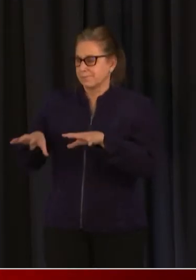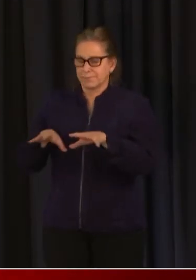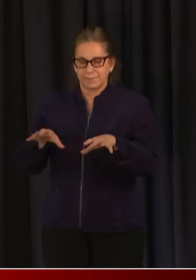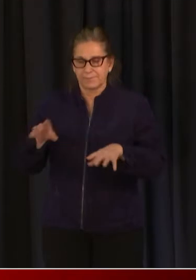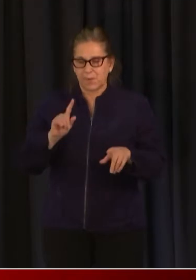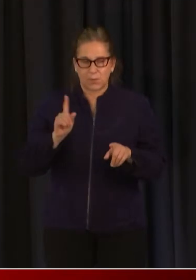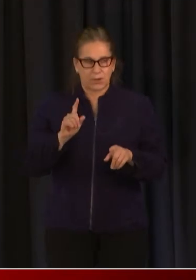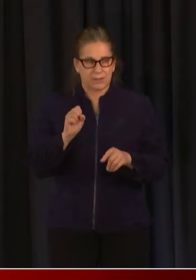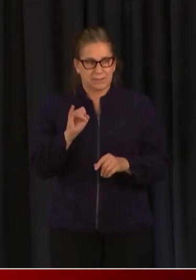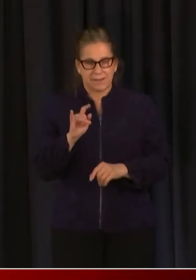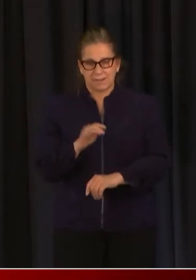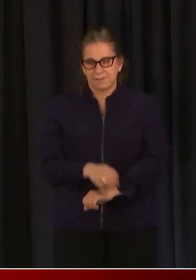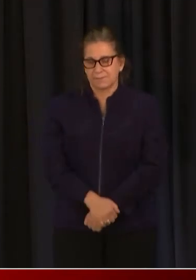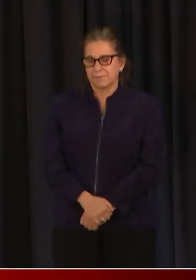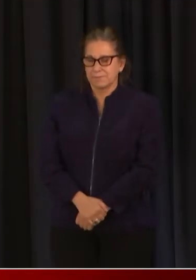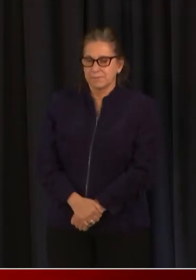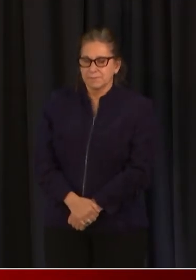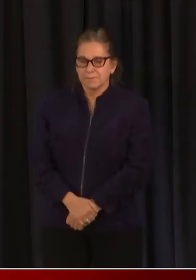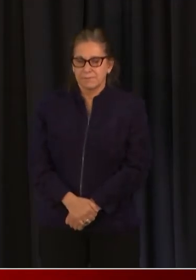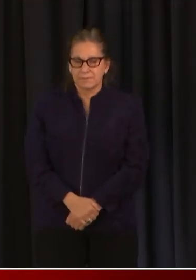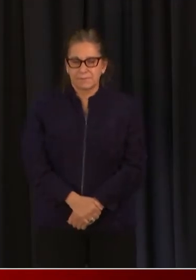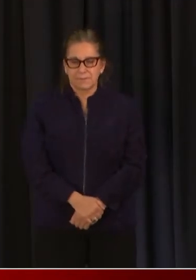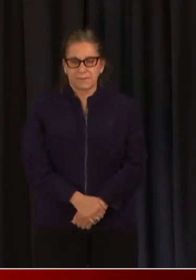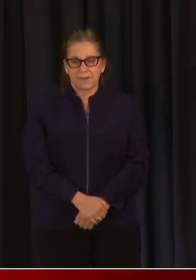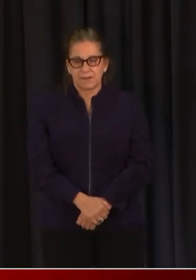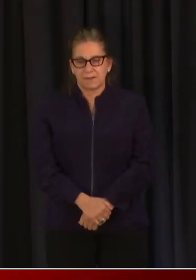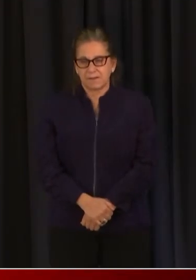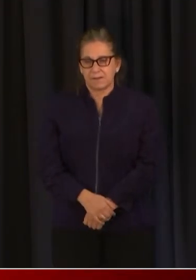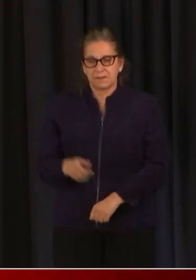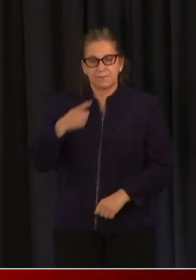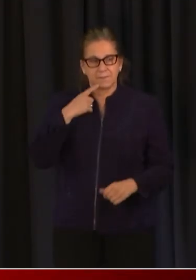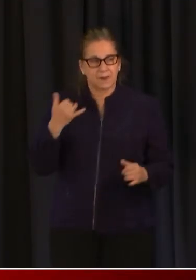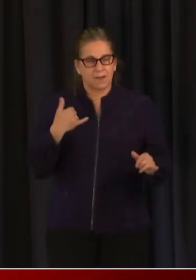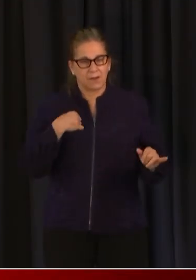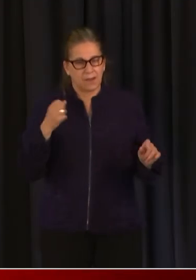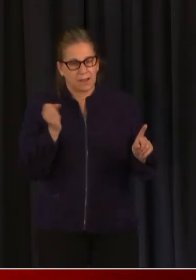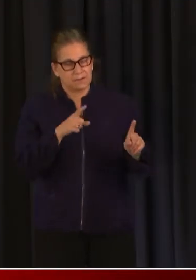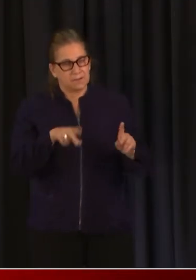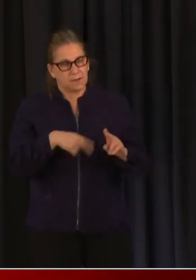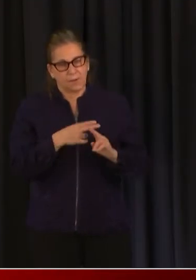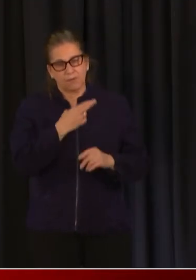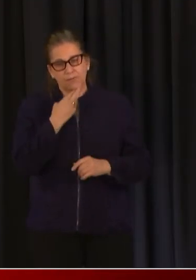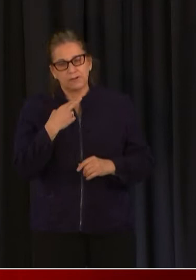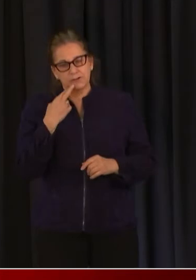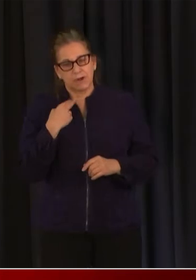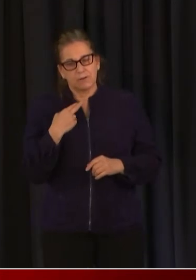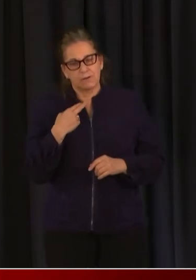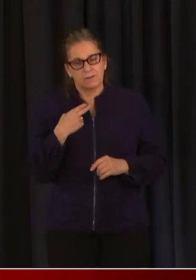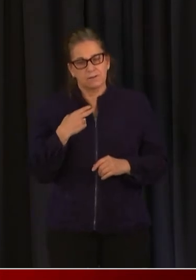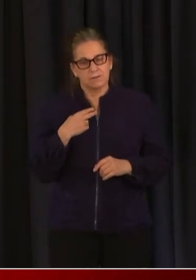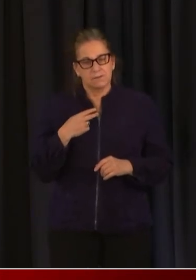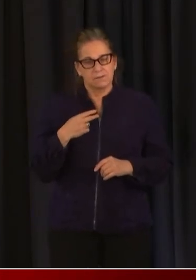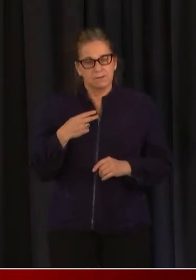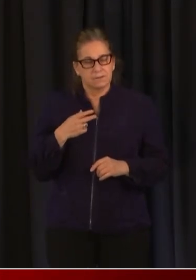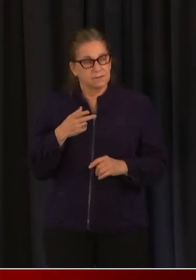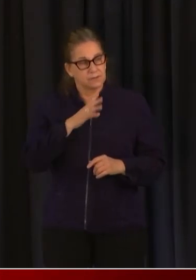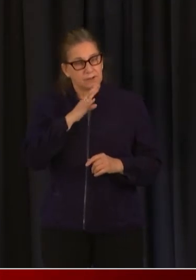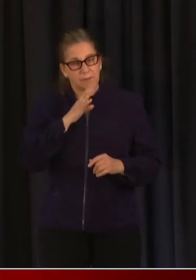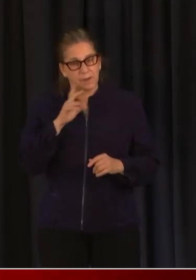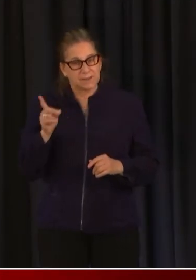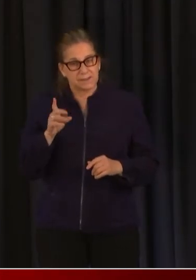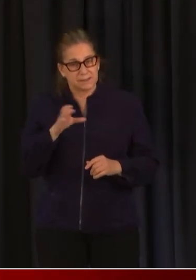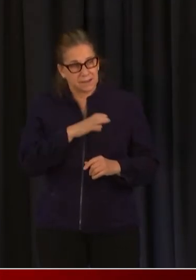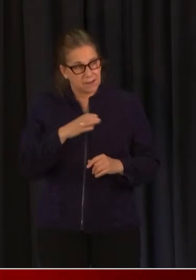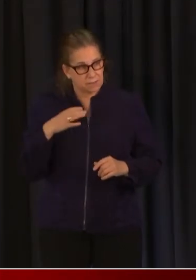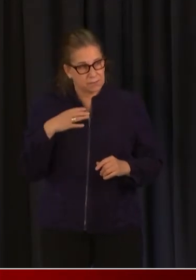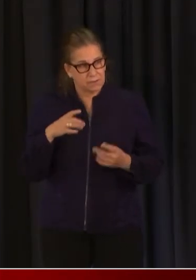couple of the restaurant and live music, there was, during the conversation with your staff and the council last week, it